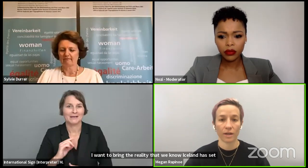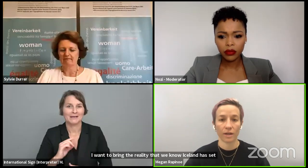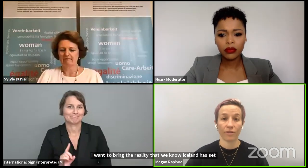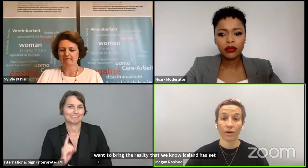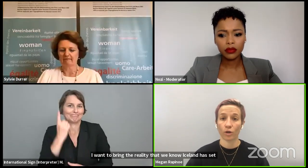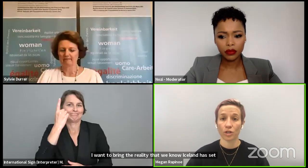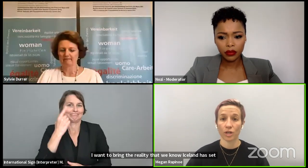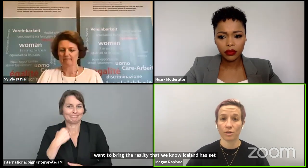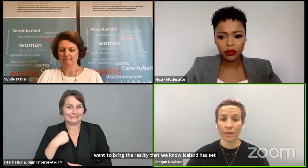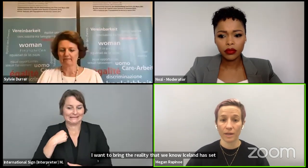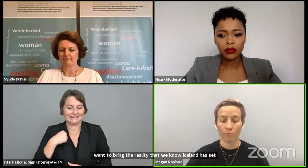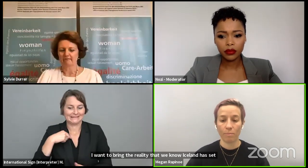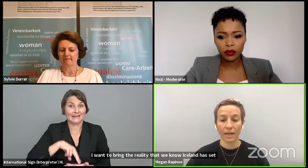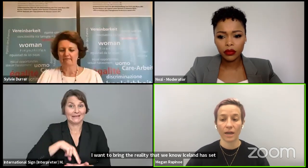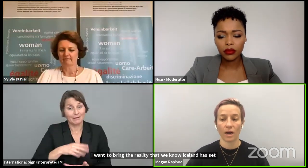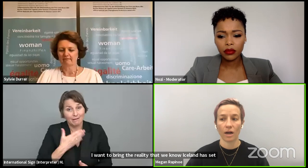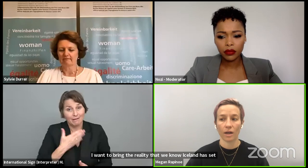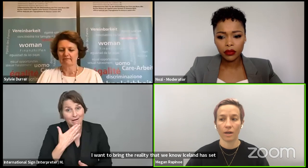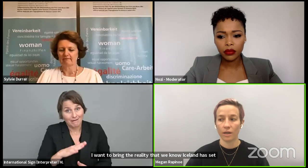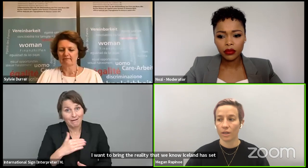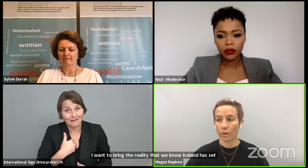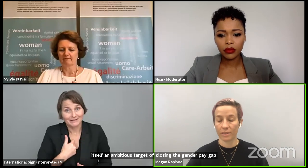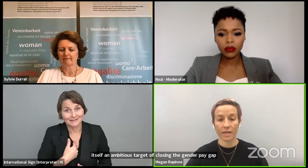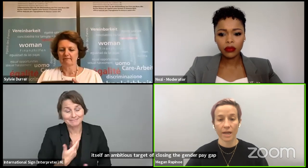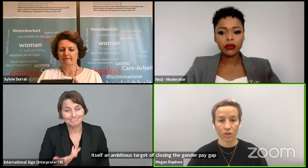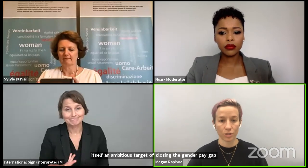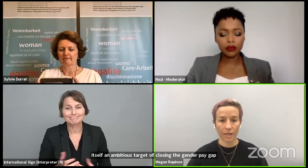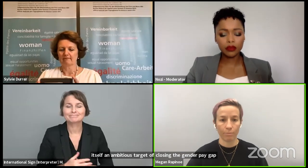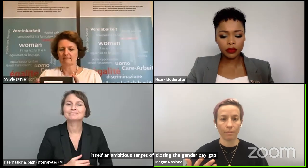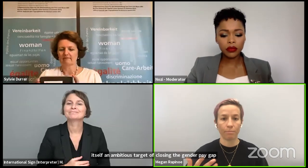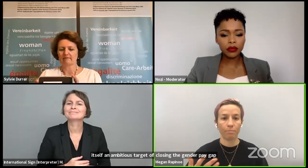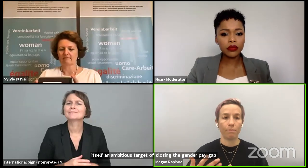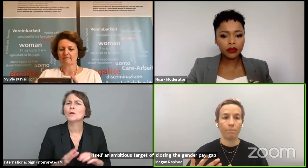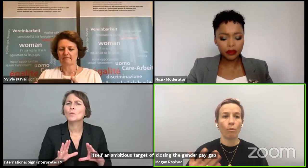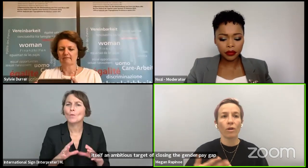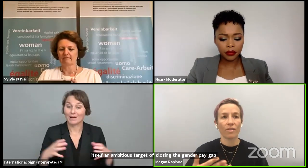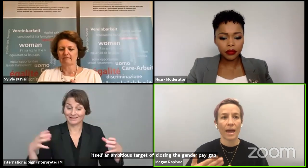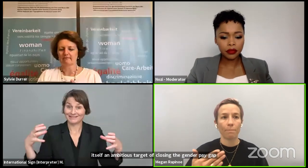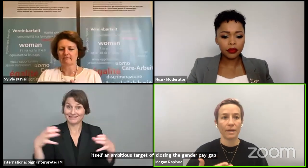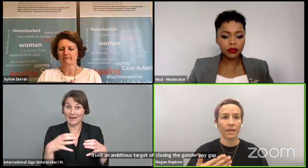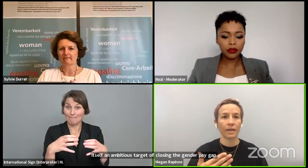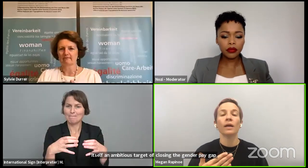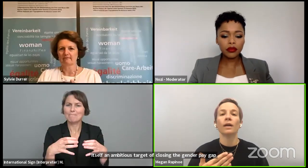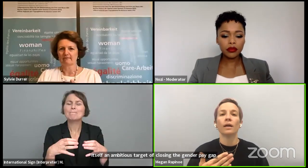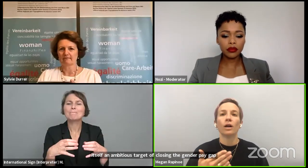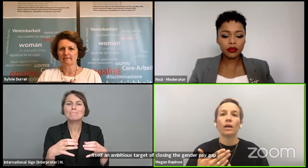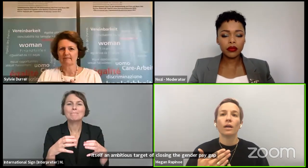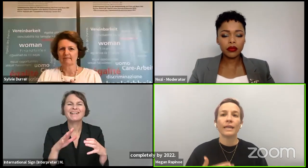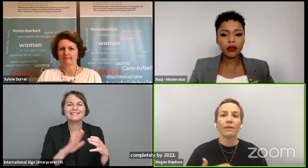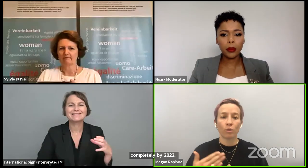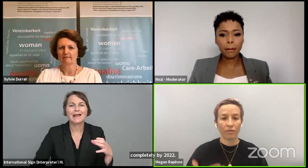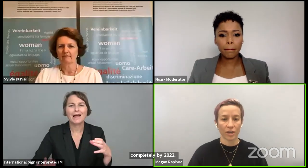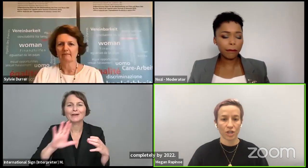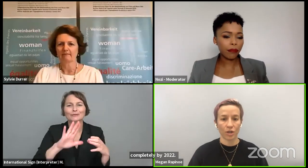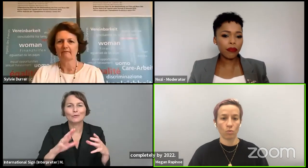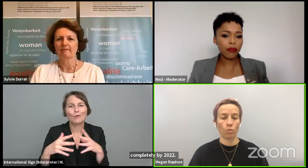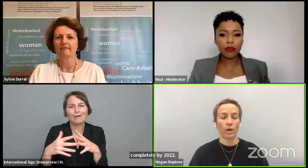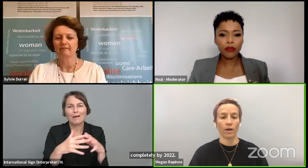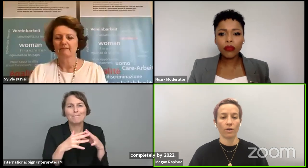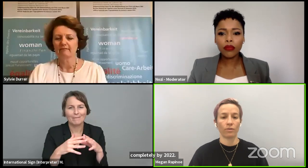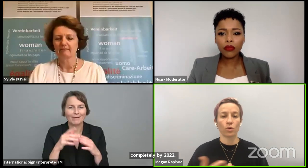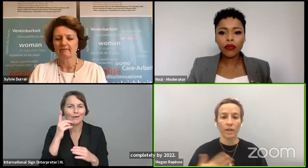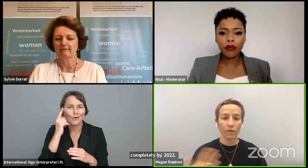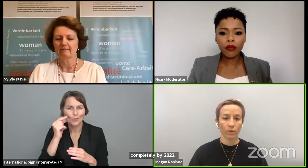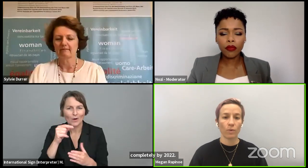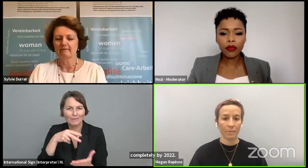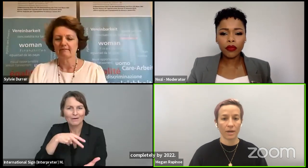been very fortunate to be in, of being on the women's national team, but more than that, being in a profession